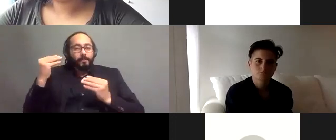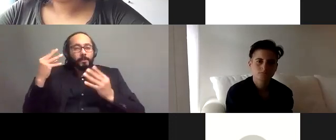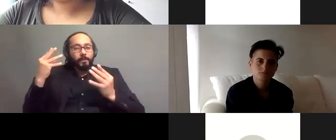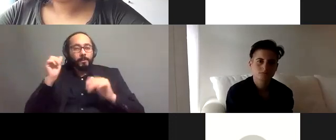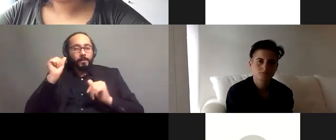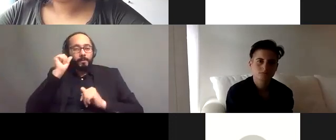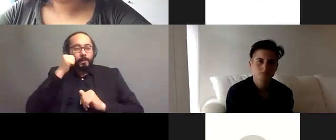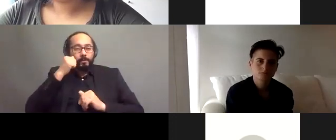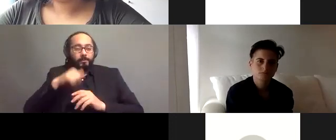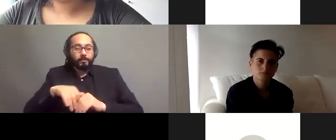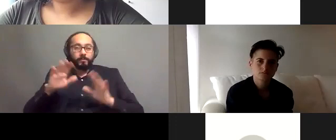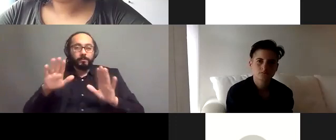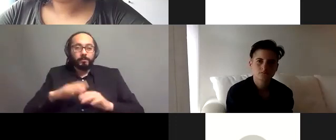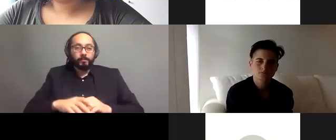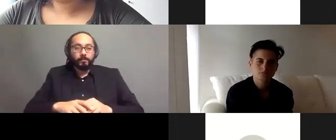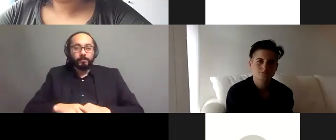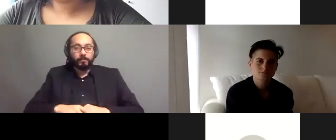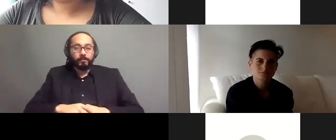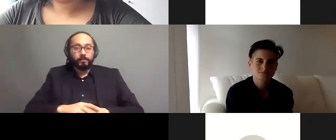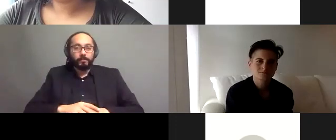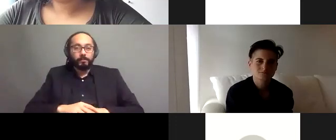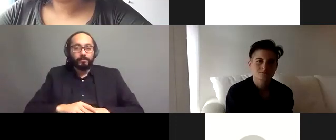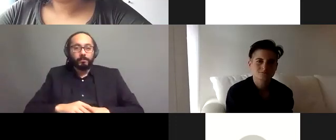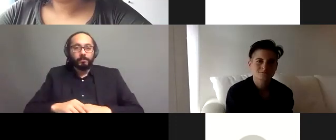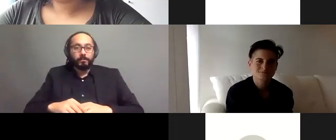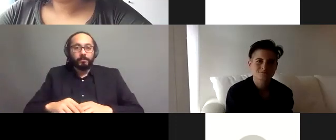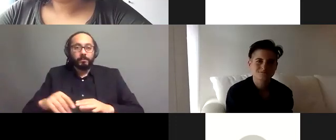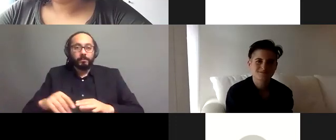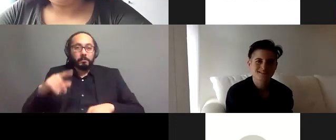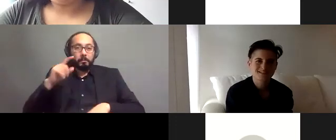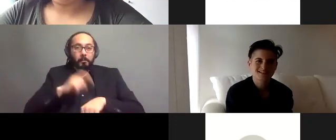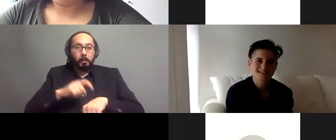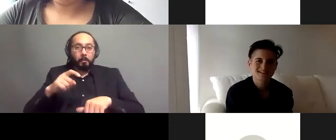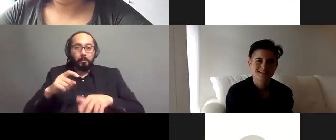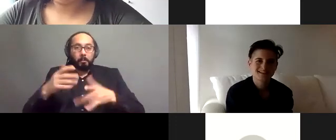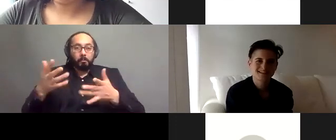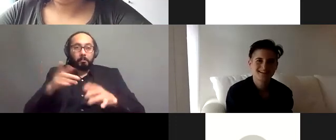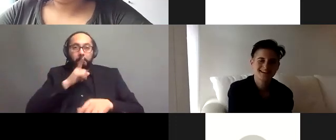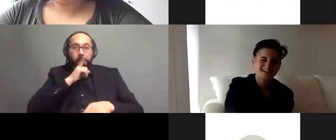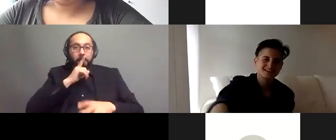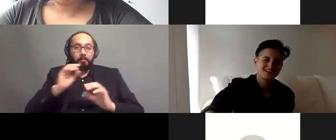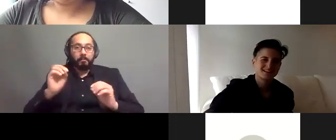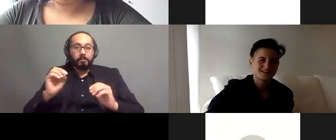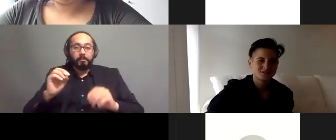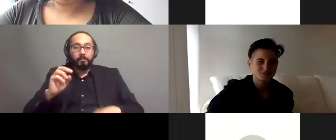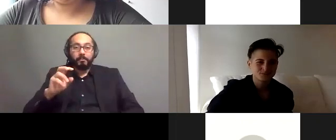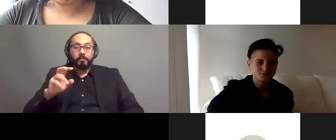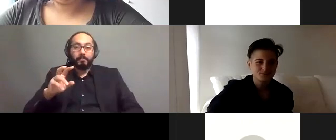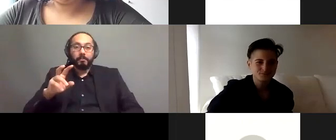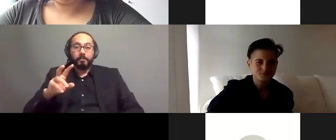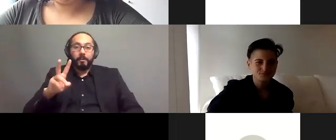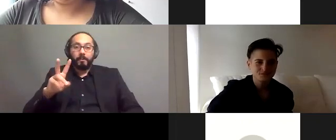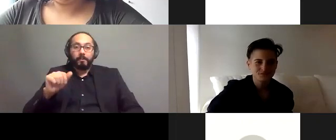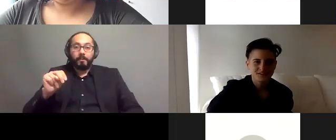Yeah. Awesome. I don't know I haven't heard from the timer yet, so let's continue. Van, would you like to add a last